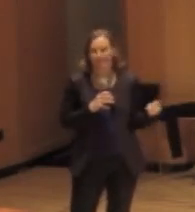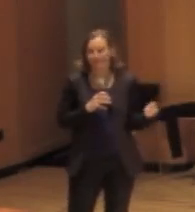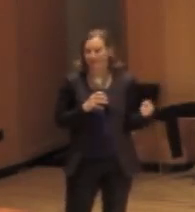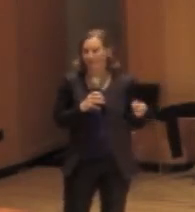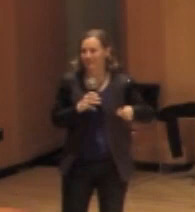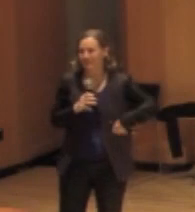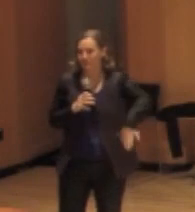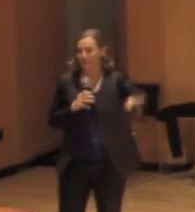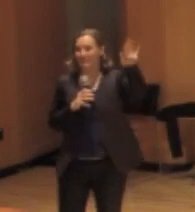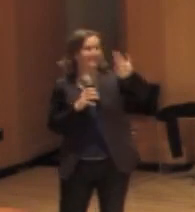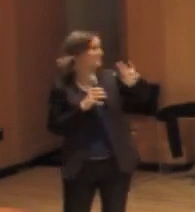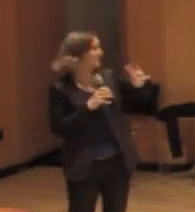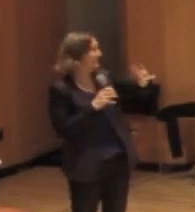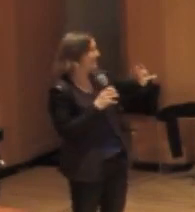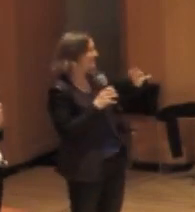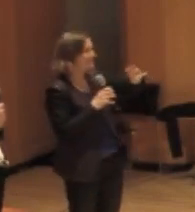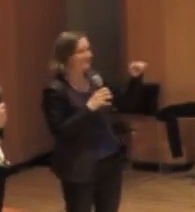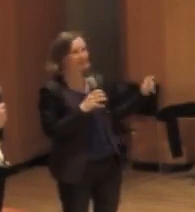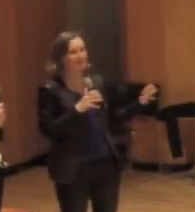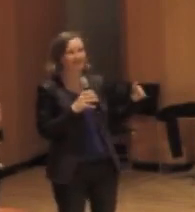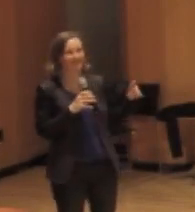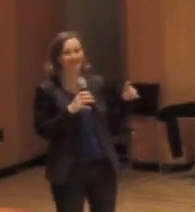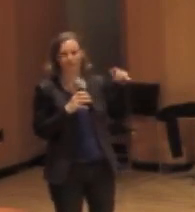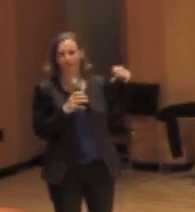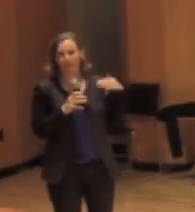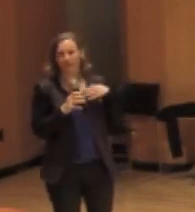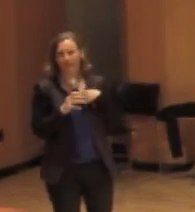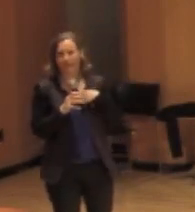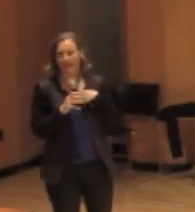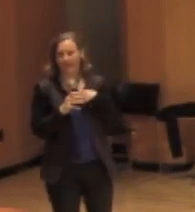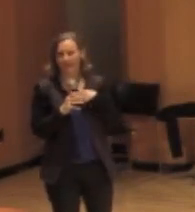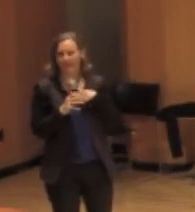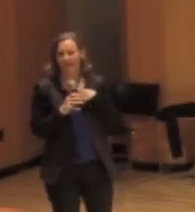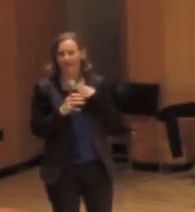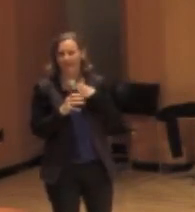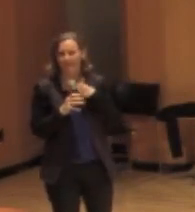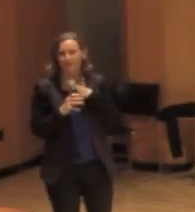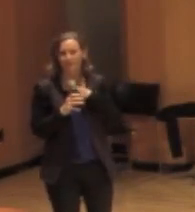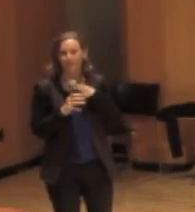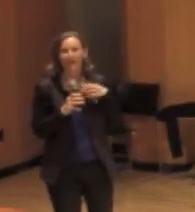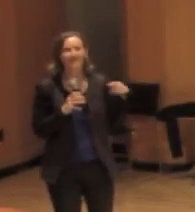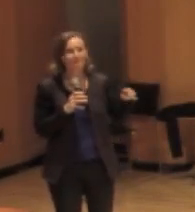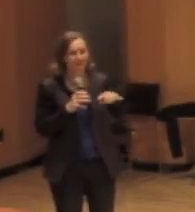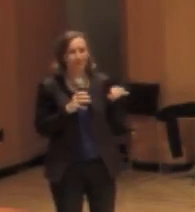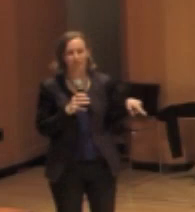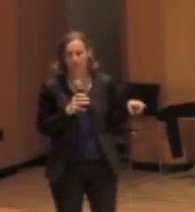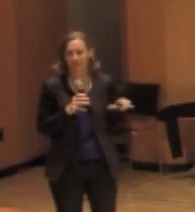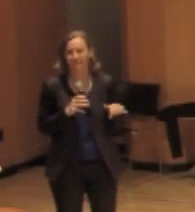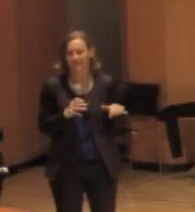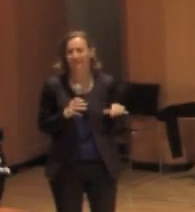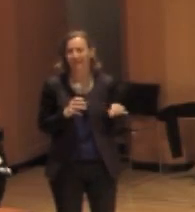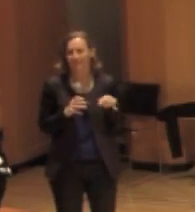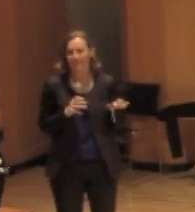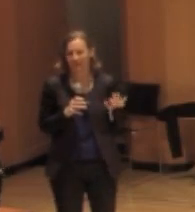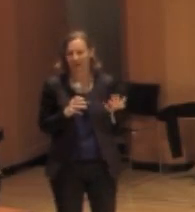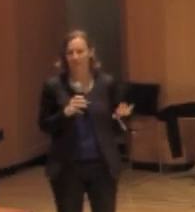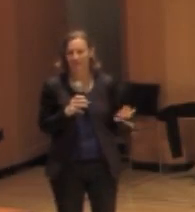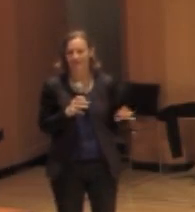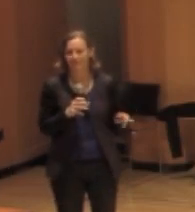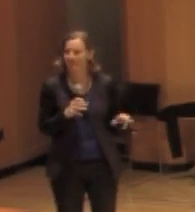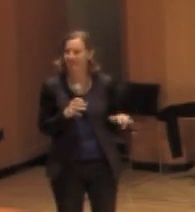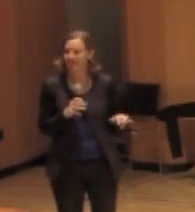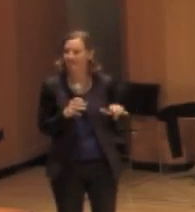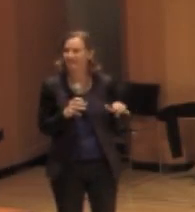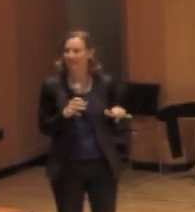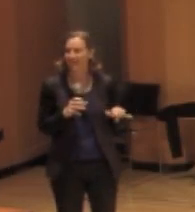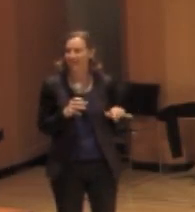taking this translation and doing this play themselves I think like uh the the one play that we'll do today that I feel like I want